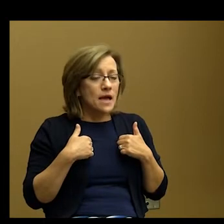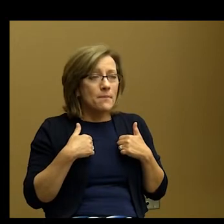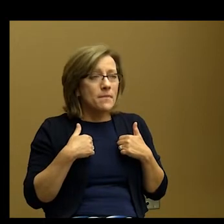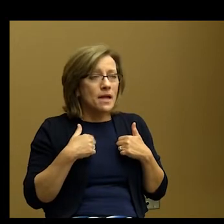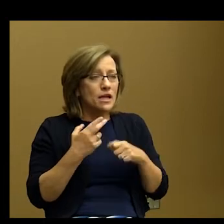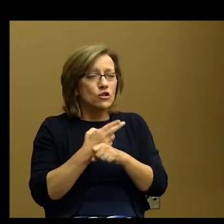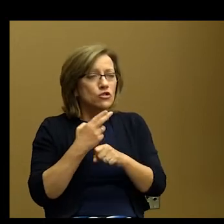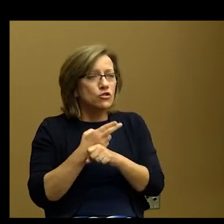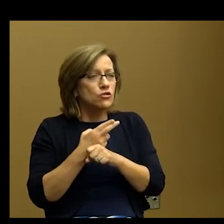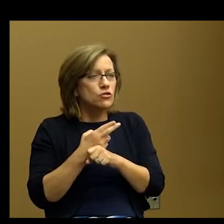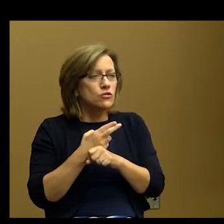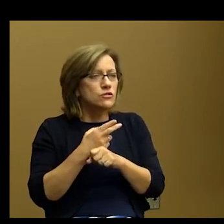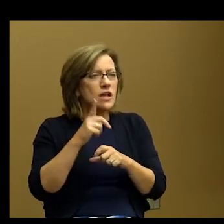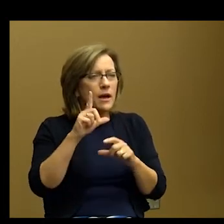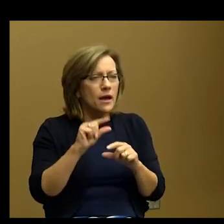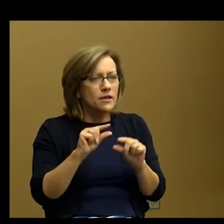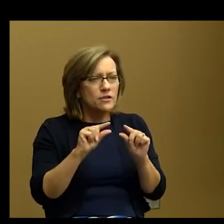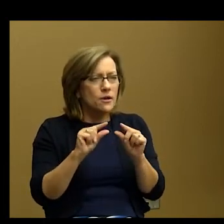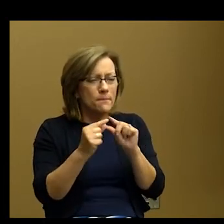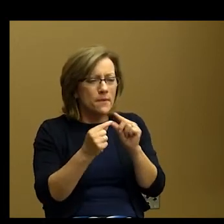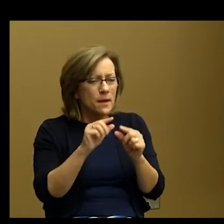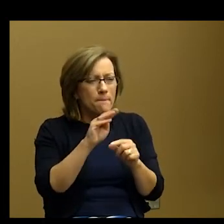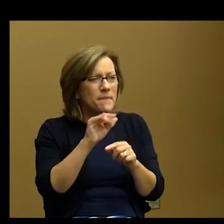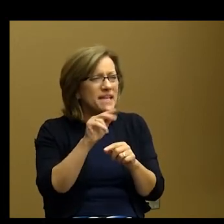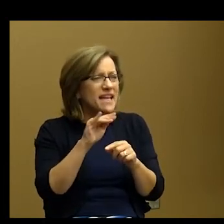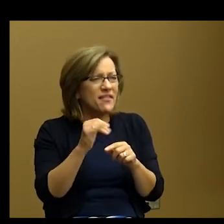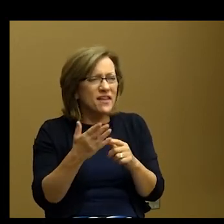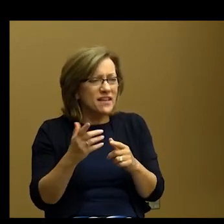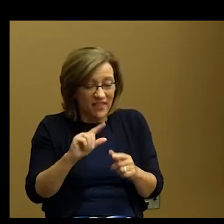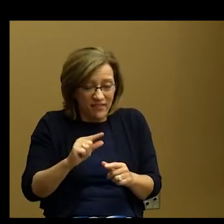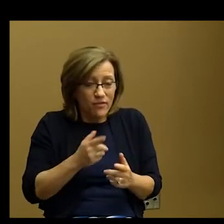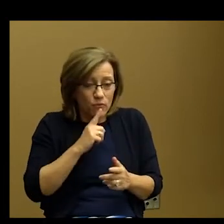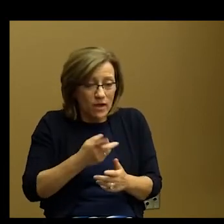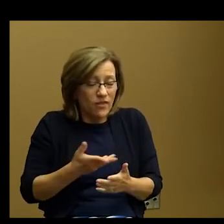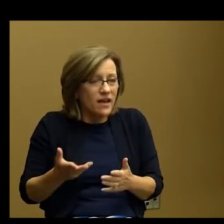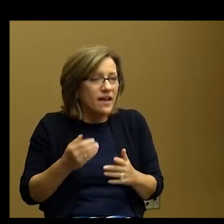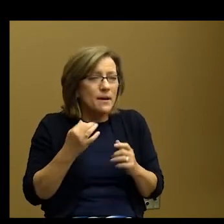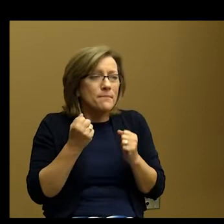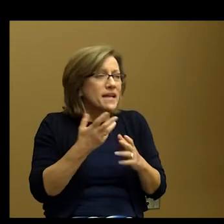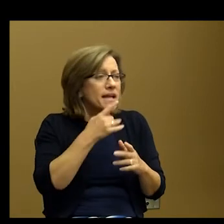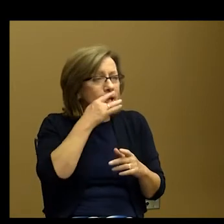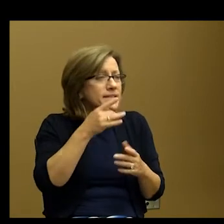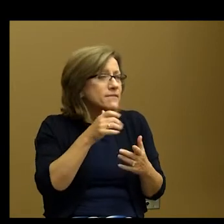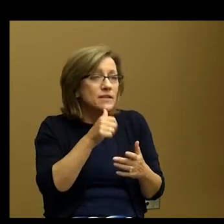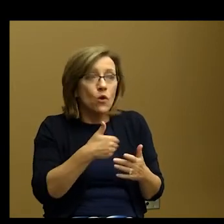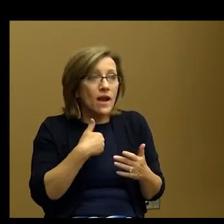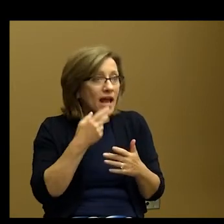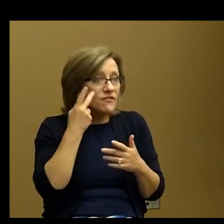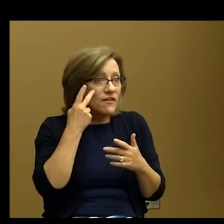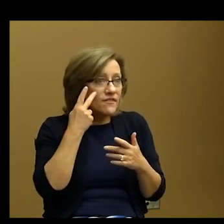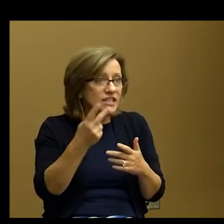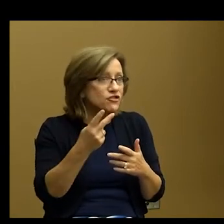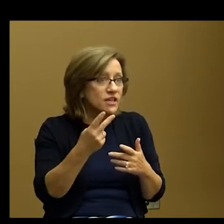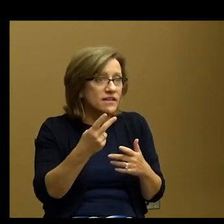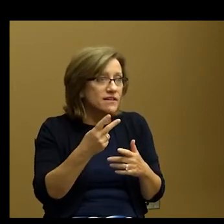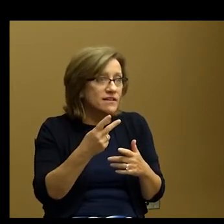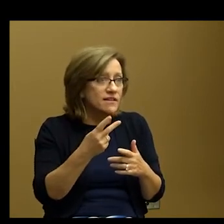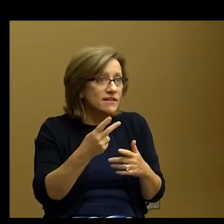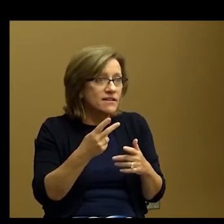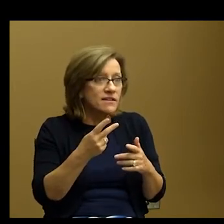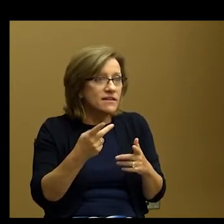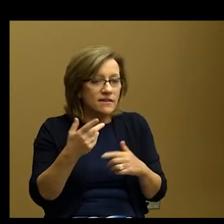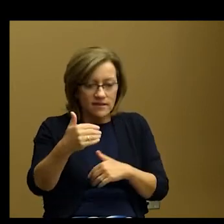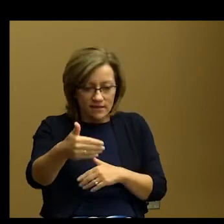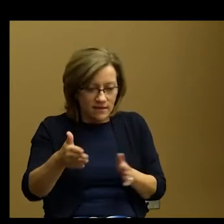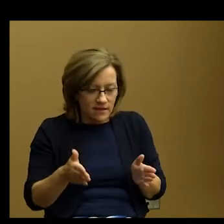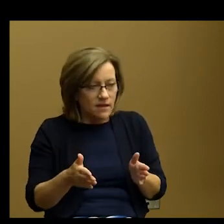use miniatures because a lot of kids, if they don't have the vision, can't represent